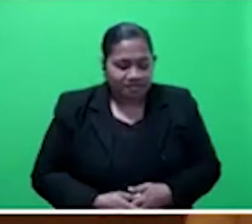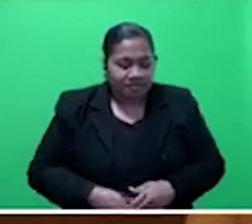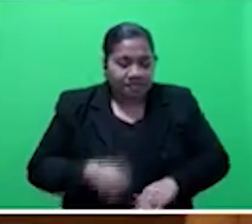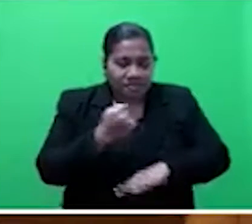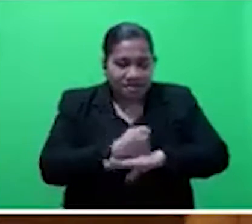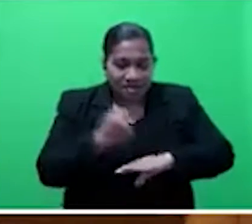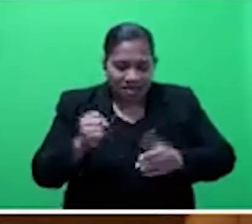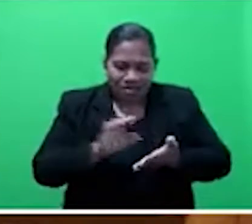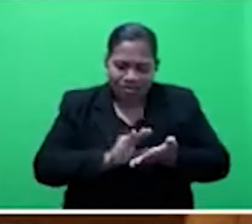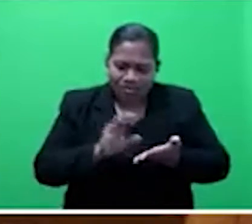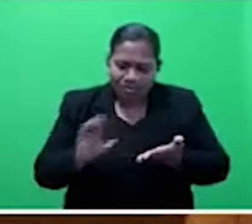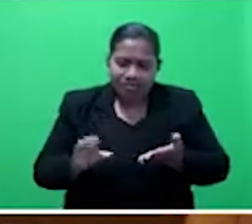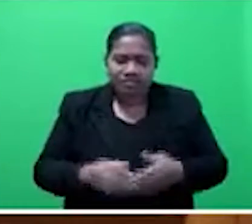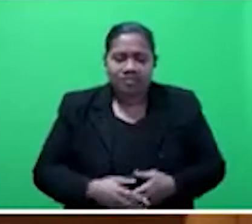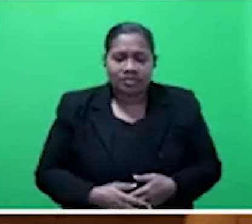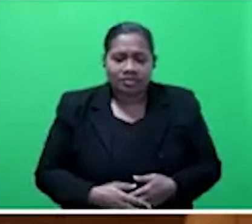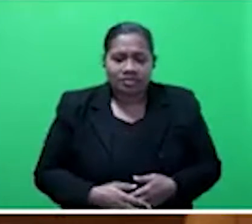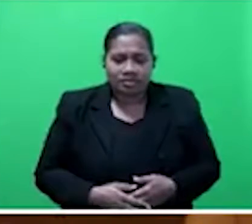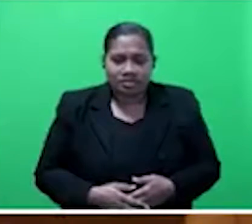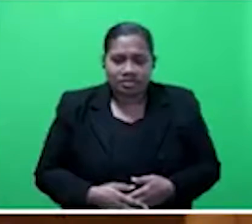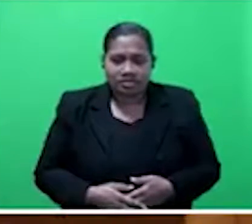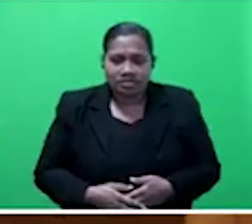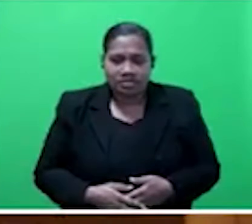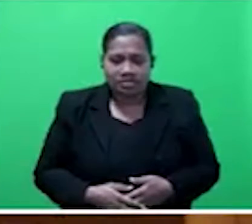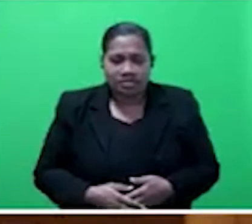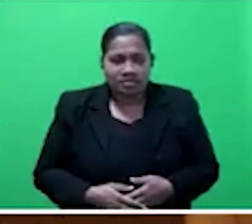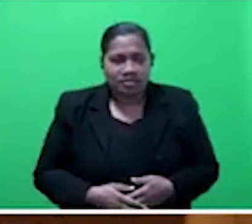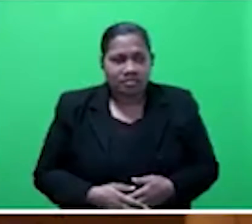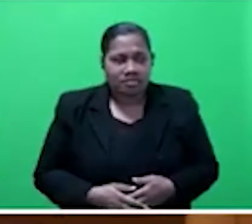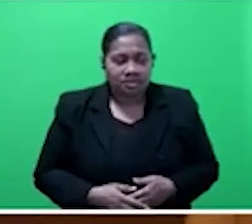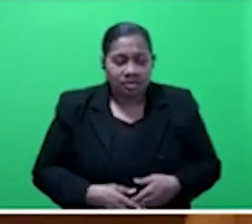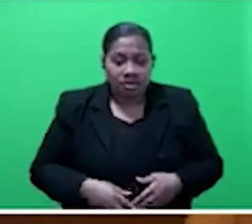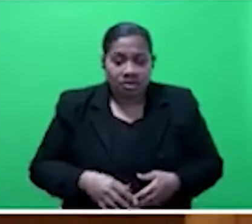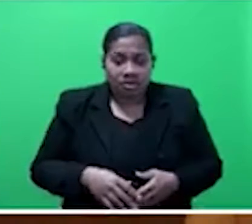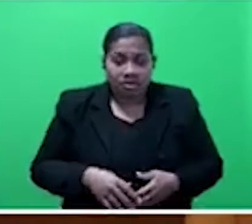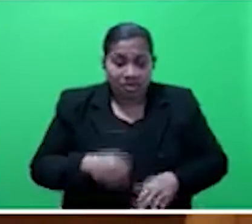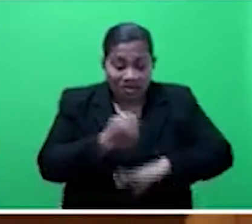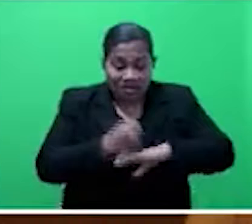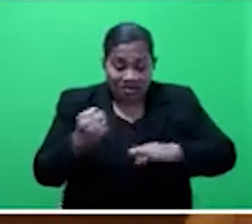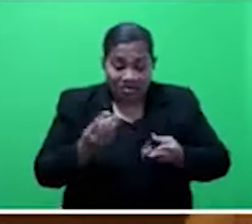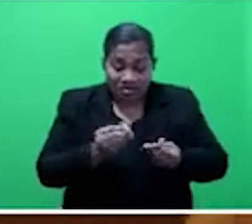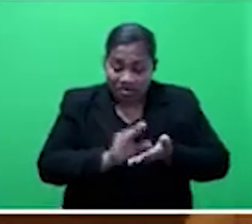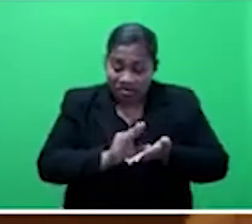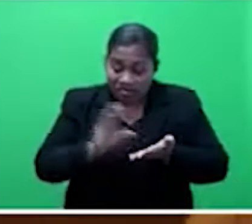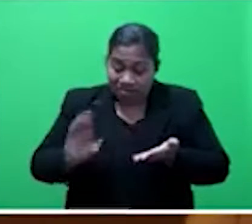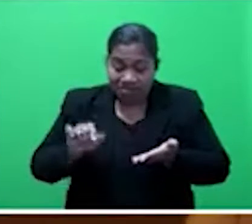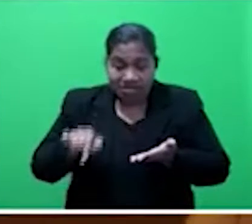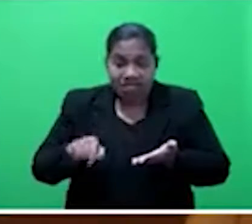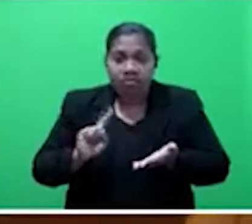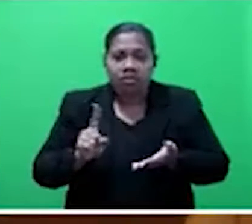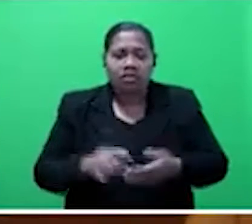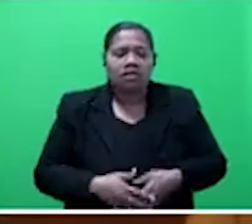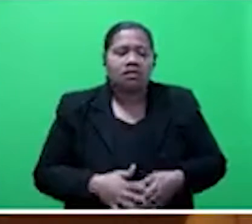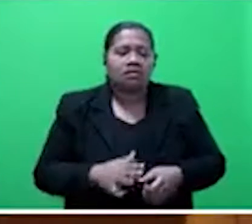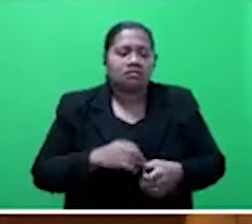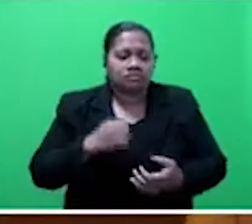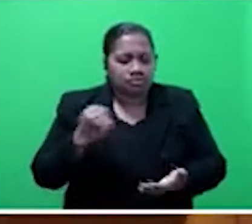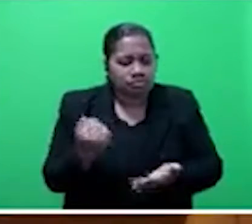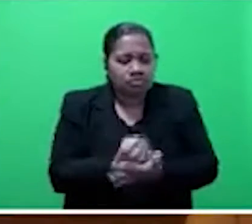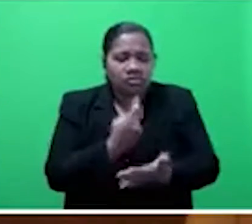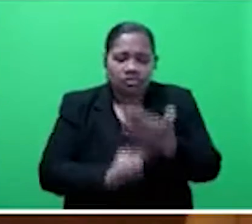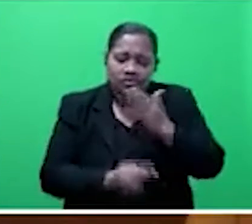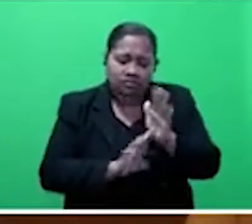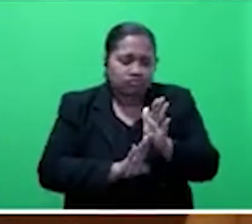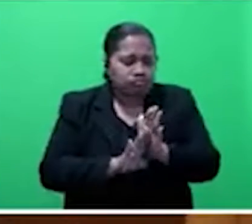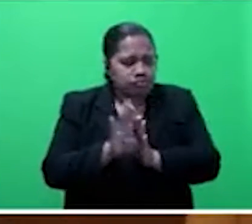scheme and the dental practitioners scheme will surely ease the burden on public medical facilities. And